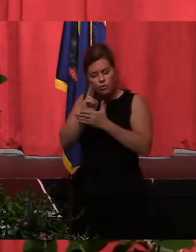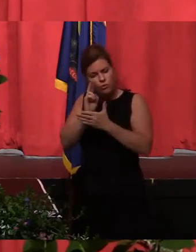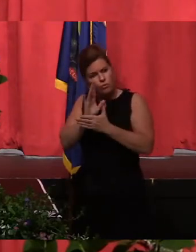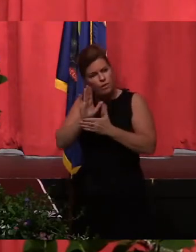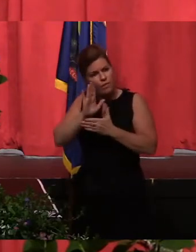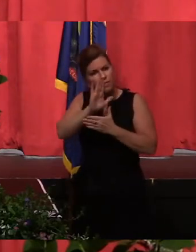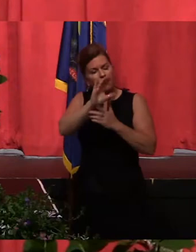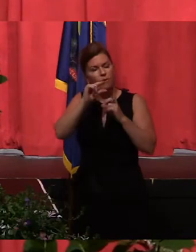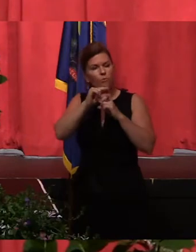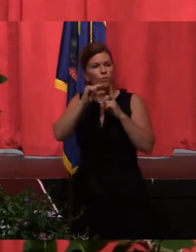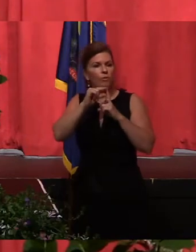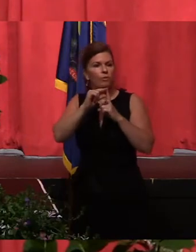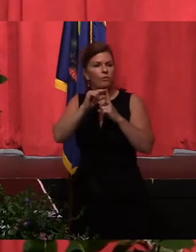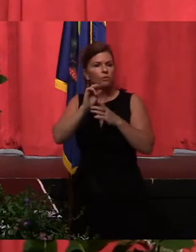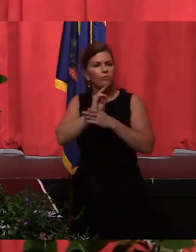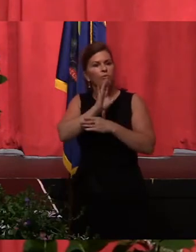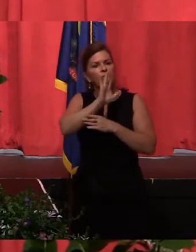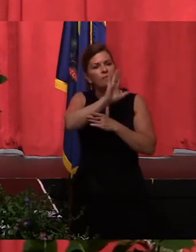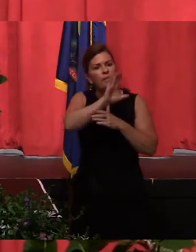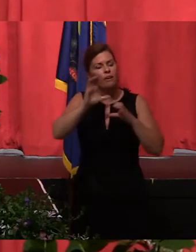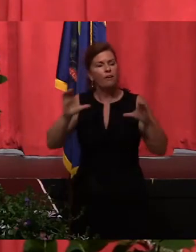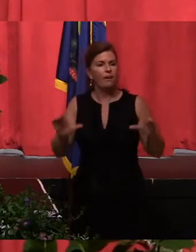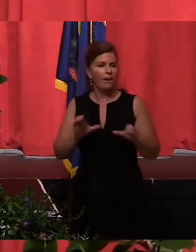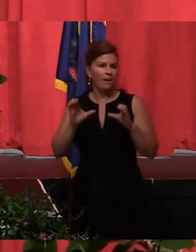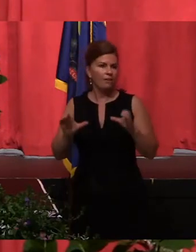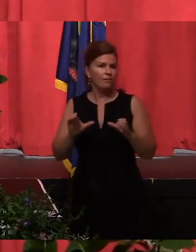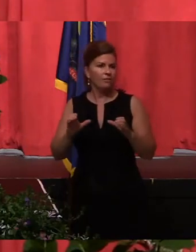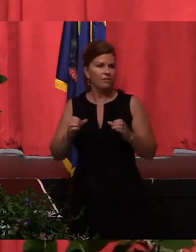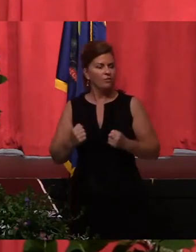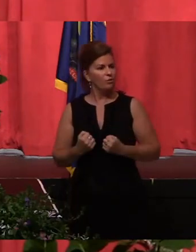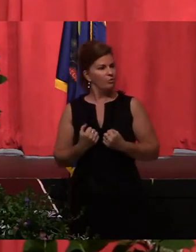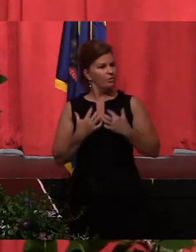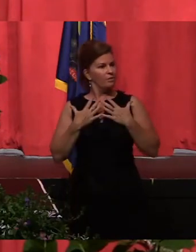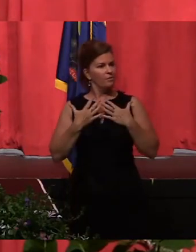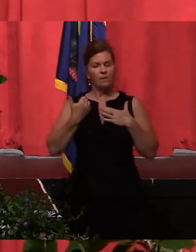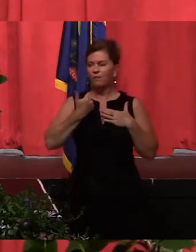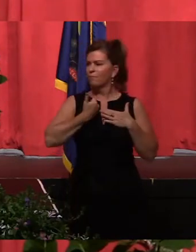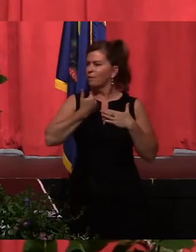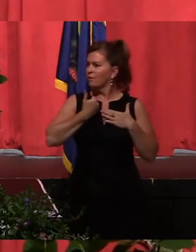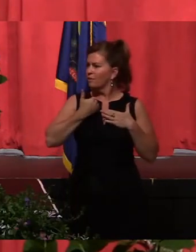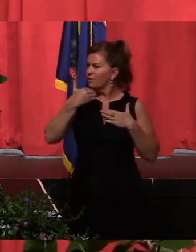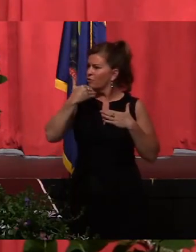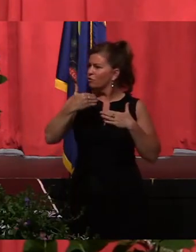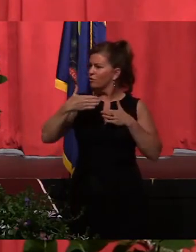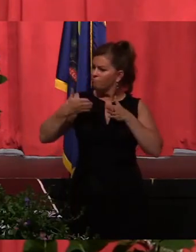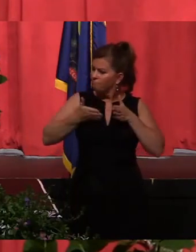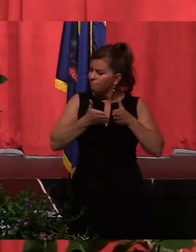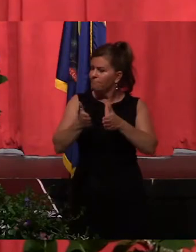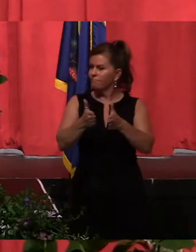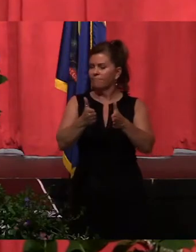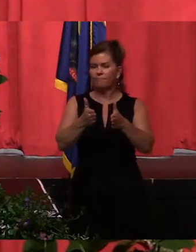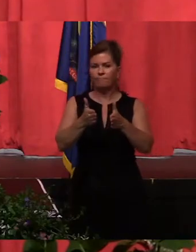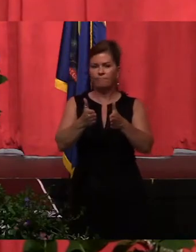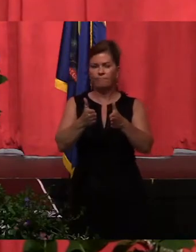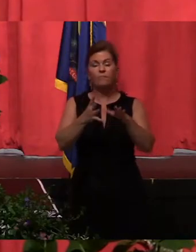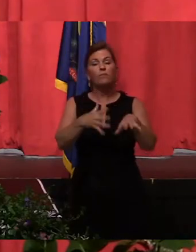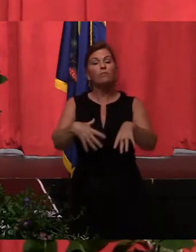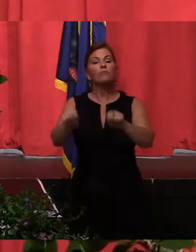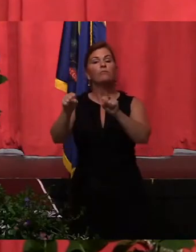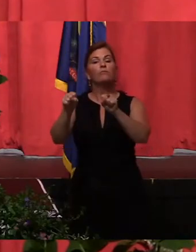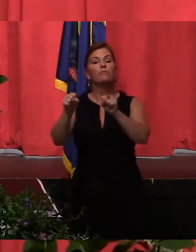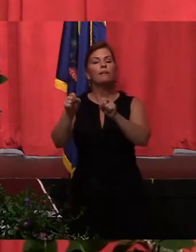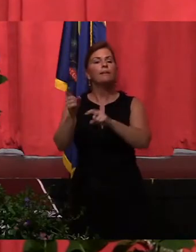words, actions, and advice to inspire our own good paths in life. Take a moment right